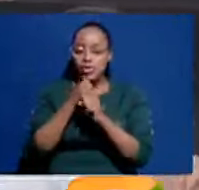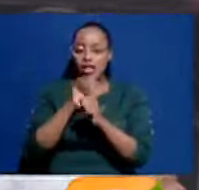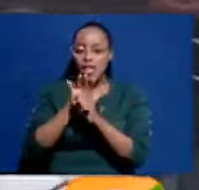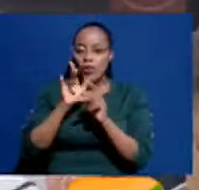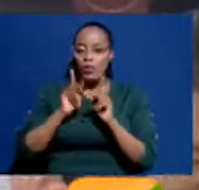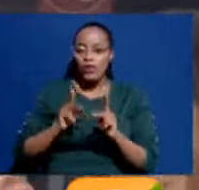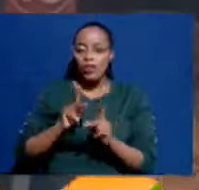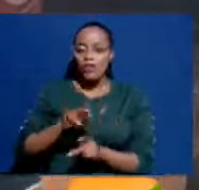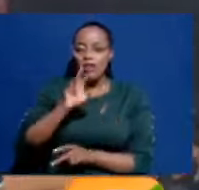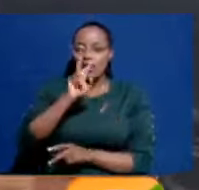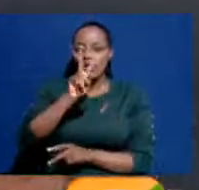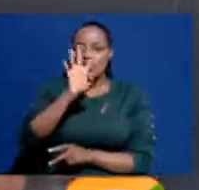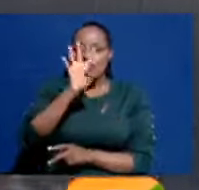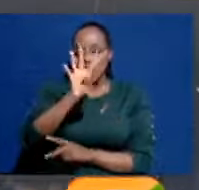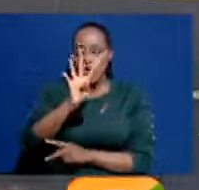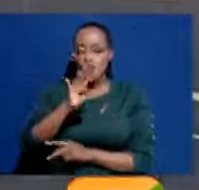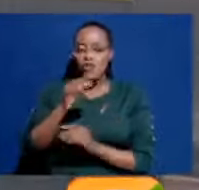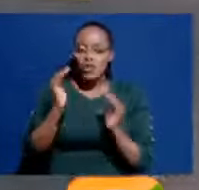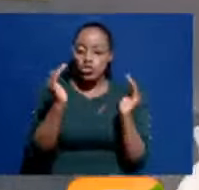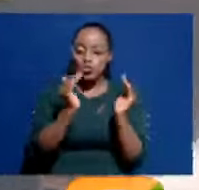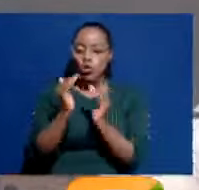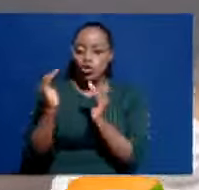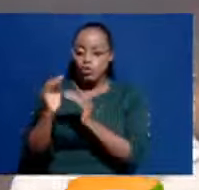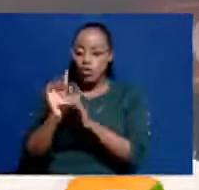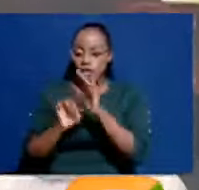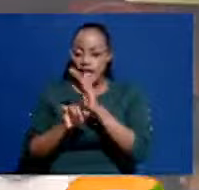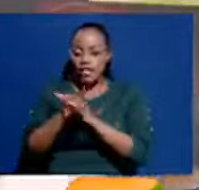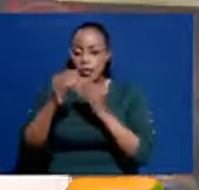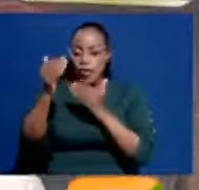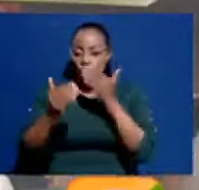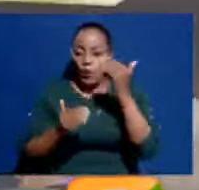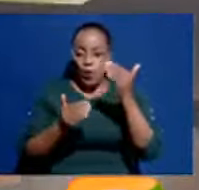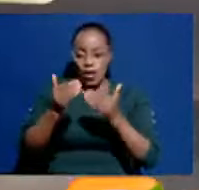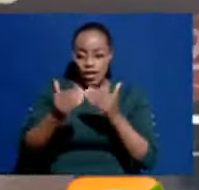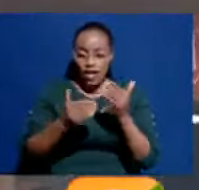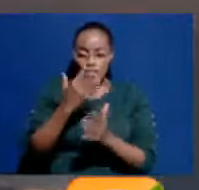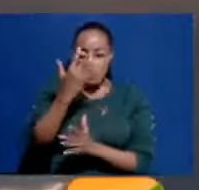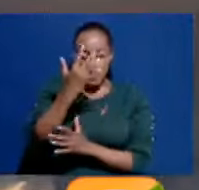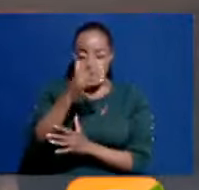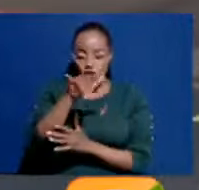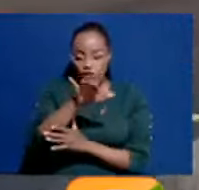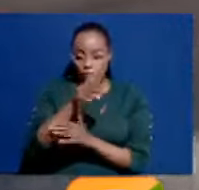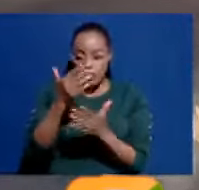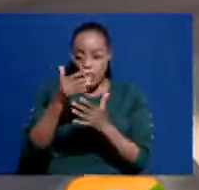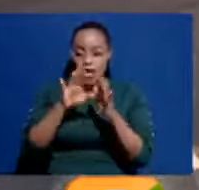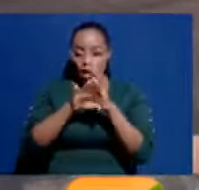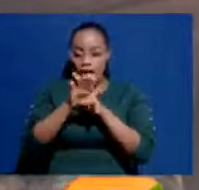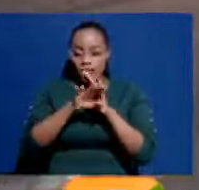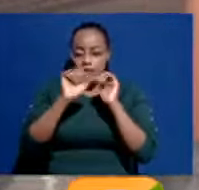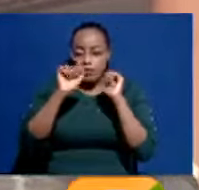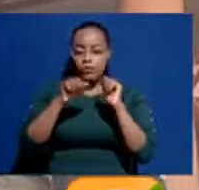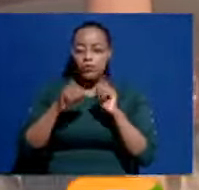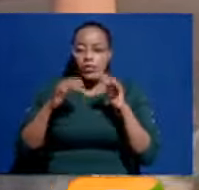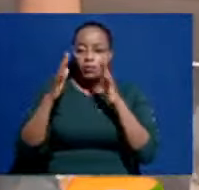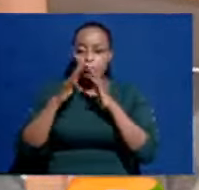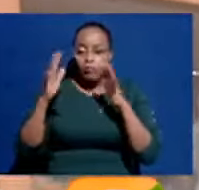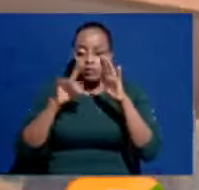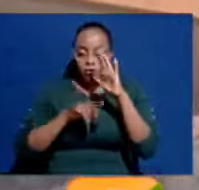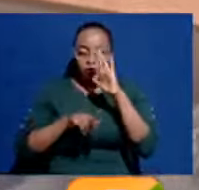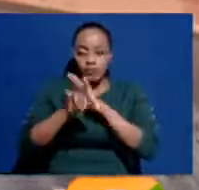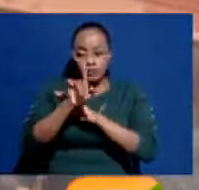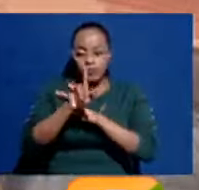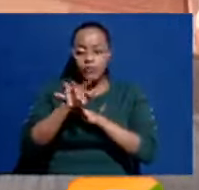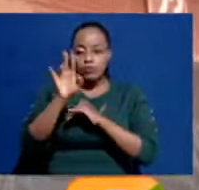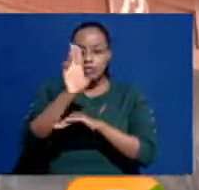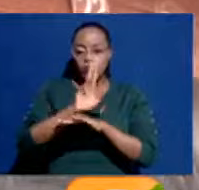are 24 mini entrances. We are welcomed at the five entrances. These were the main entry points